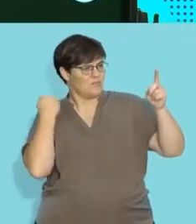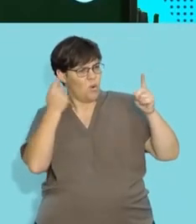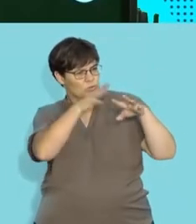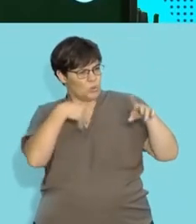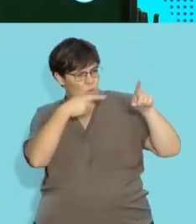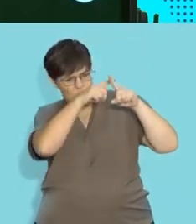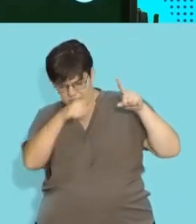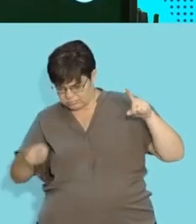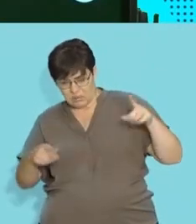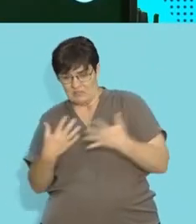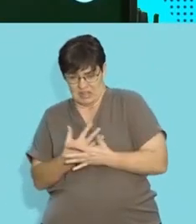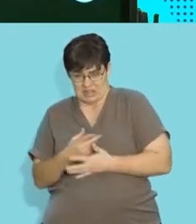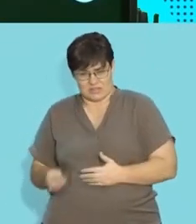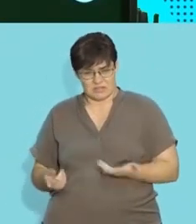reason?